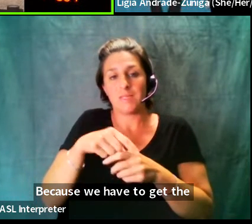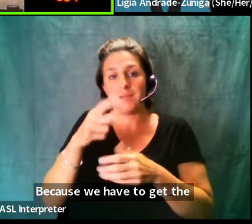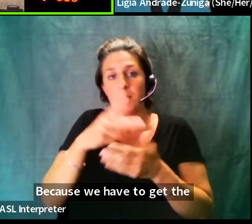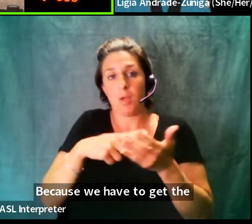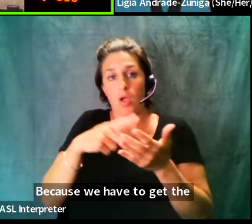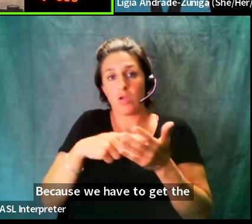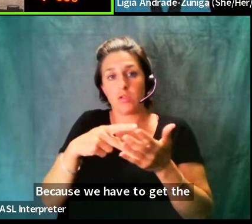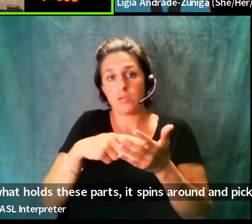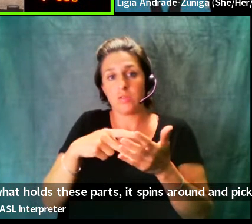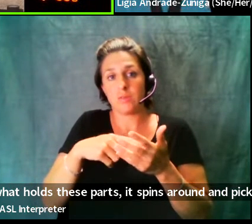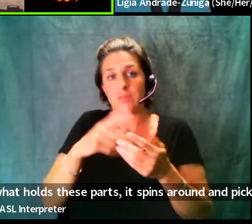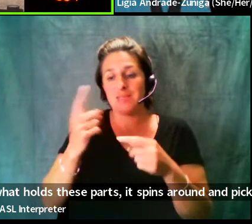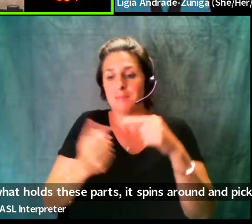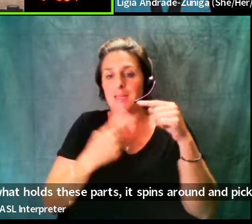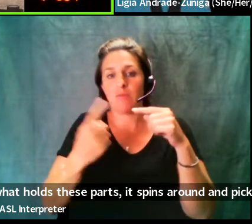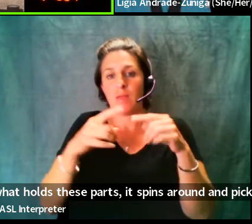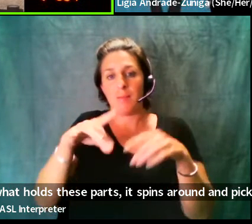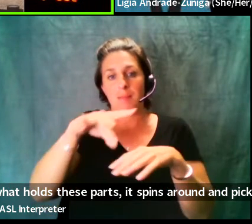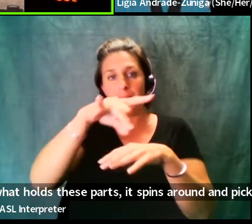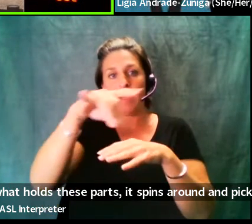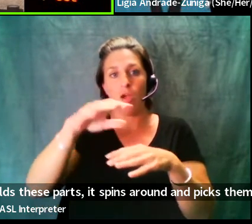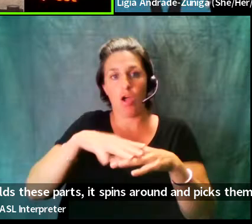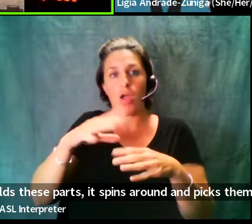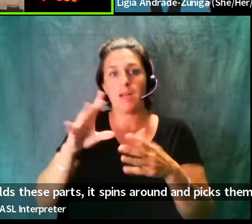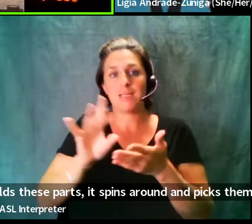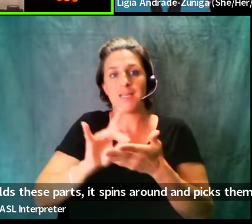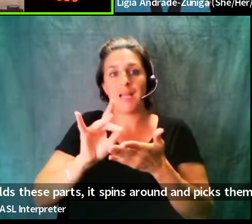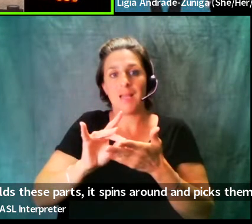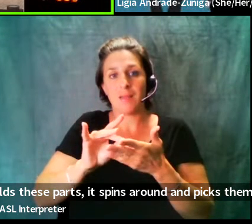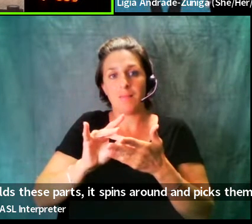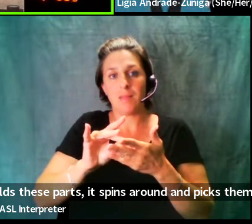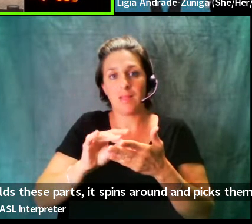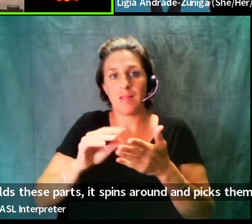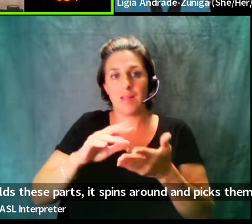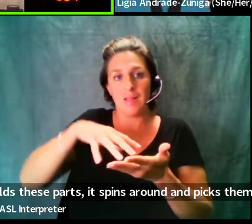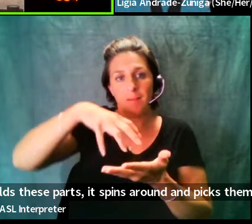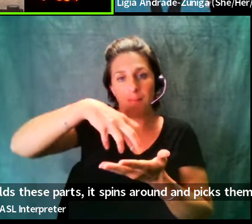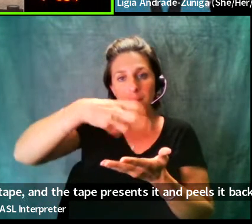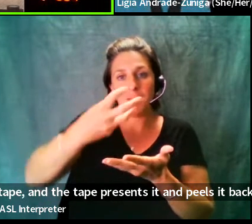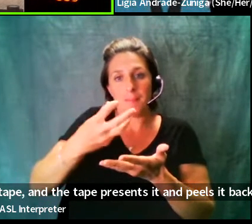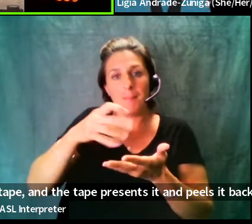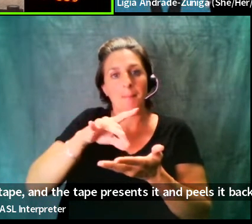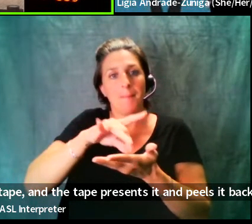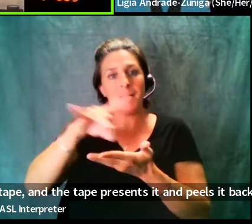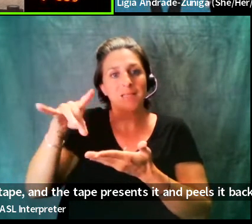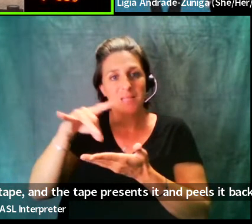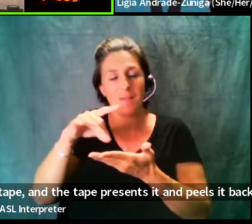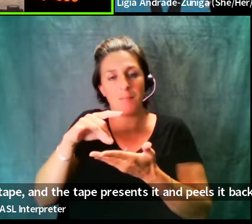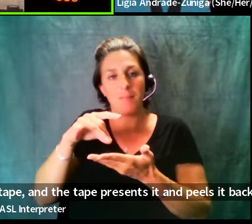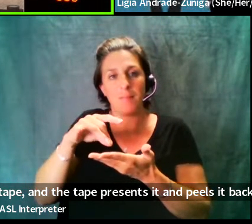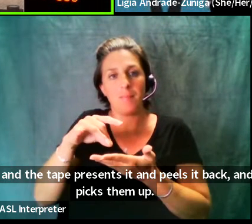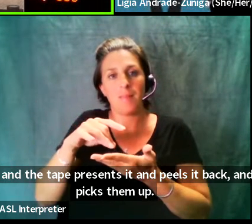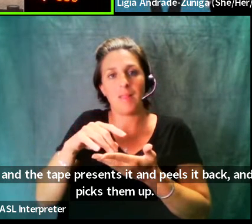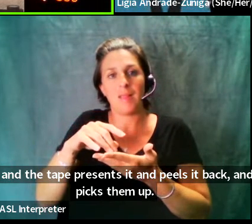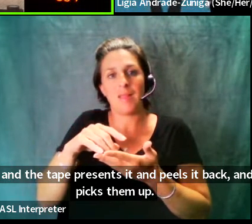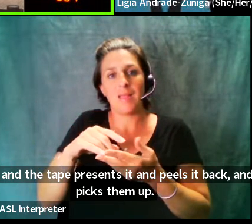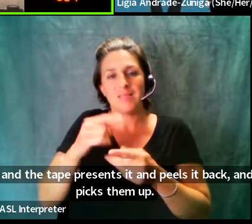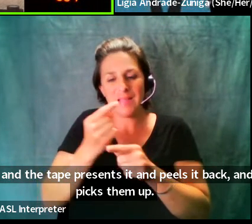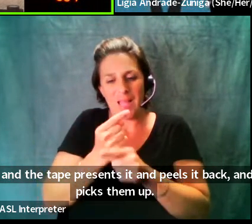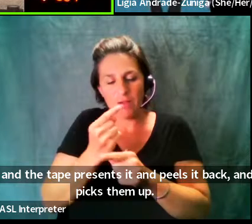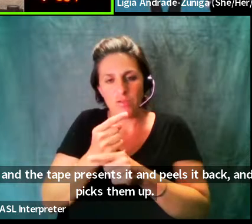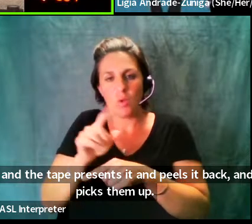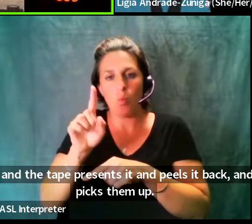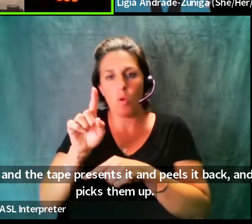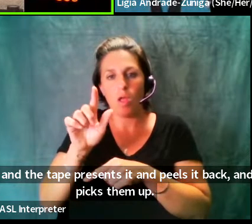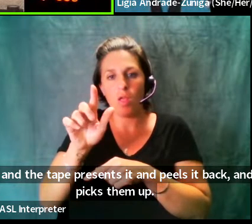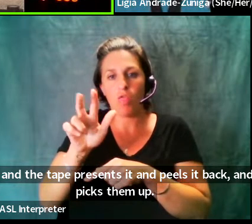and picks them up on a tape, and the tape presents it and it peels it back and it picks them up. It's the accuracy of